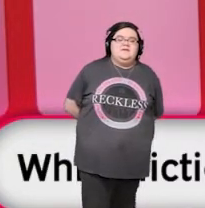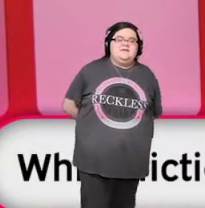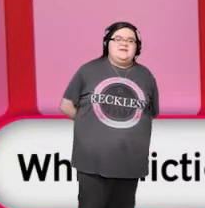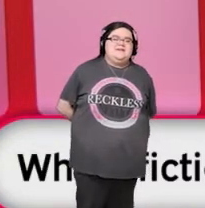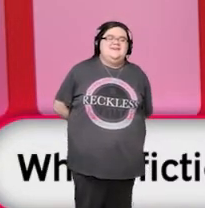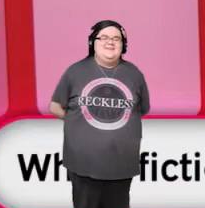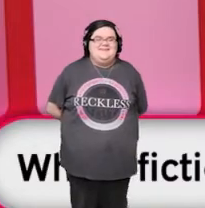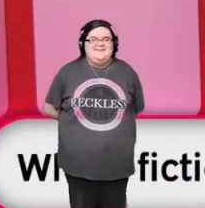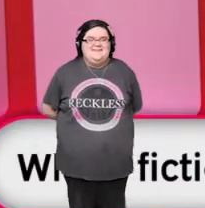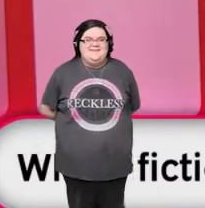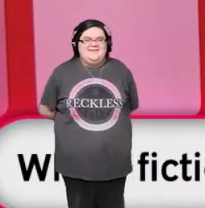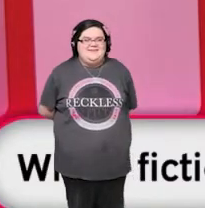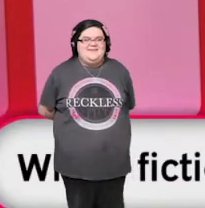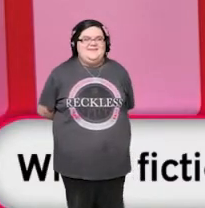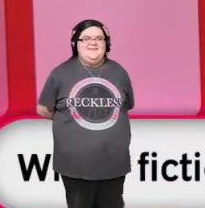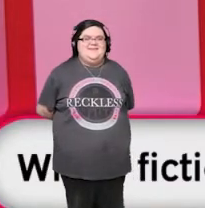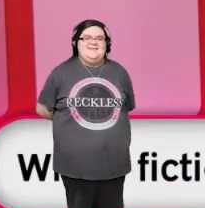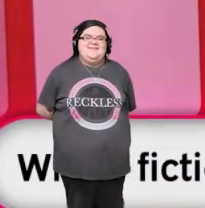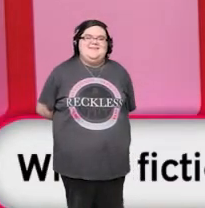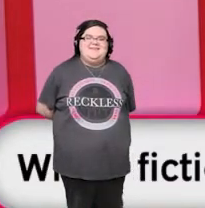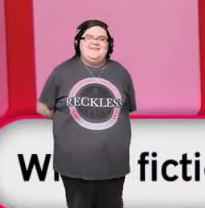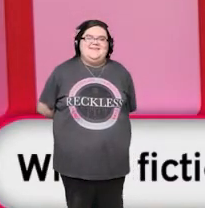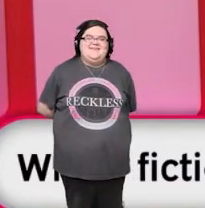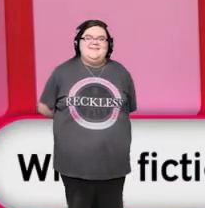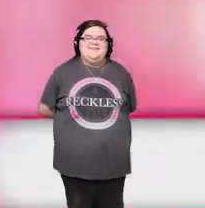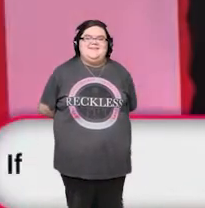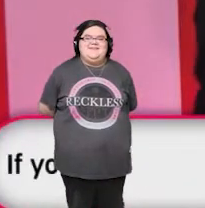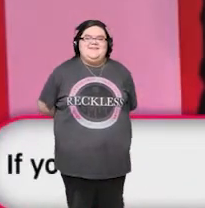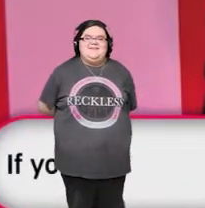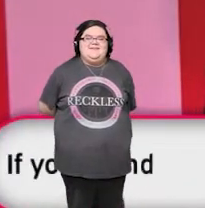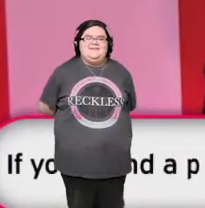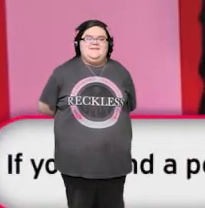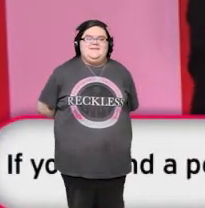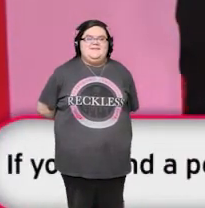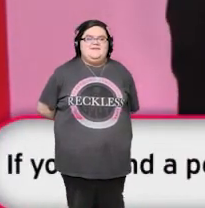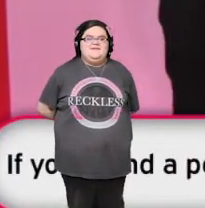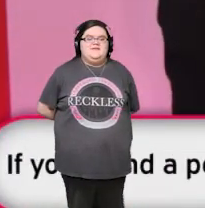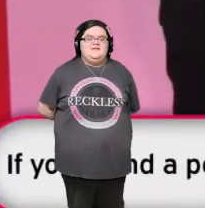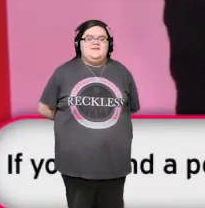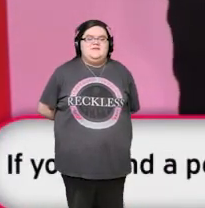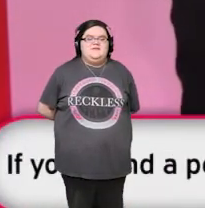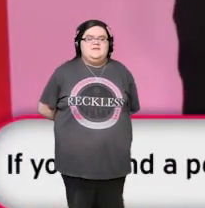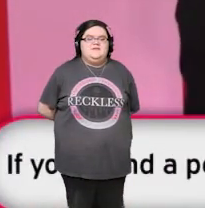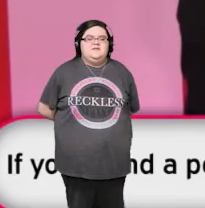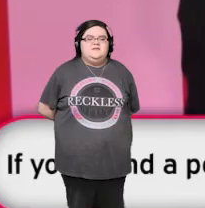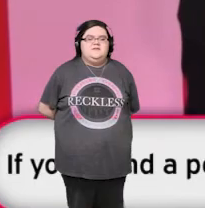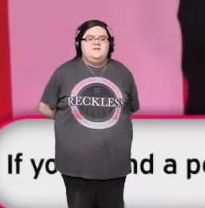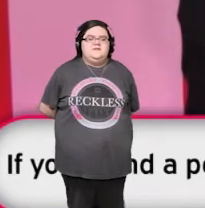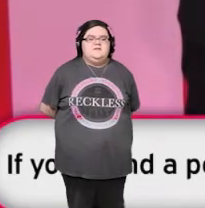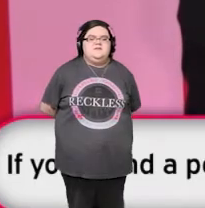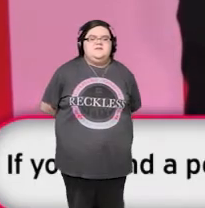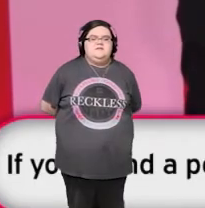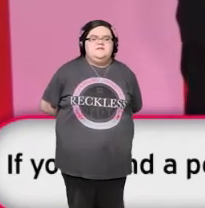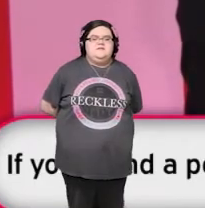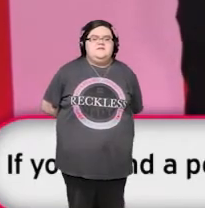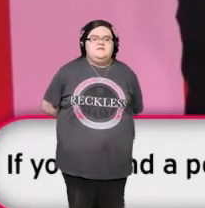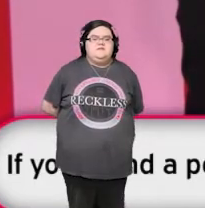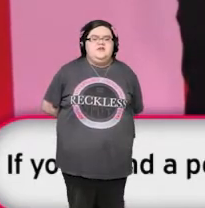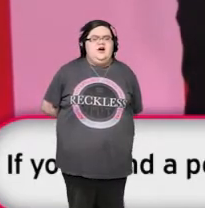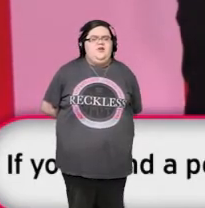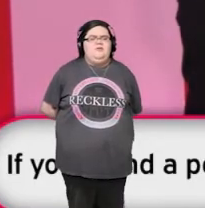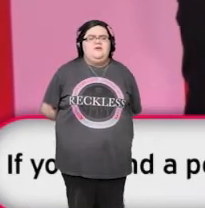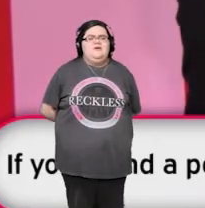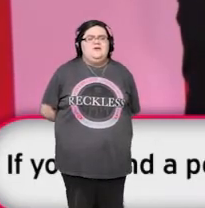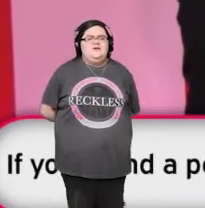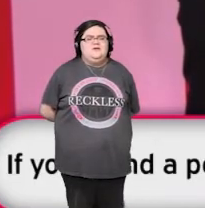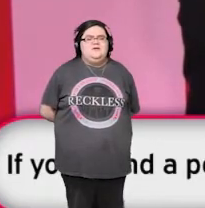yeah, off. We'll get Eagle Piggle's getting Eagle Piggle's getting run up on. If you found a porno of your buddy and his girlfriend, would you watch it? Oh, yes.